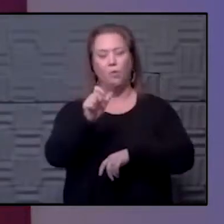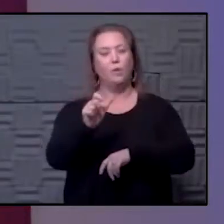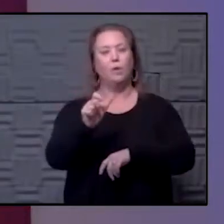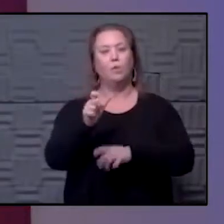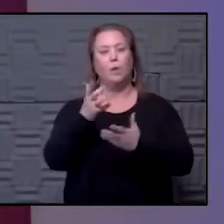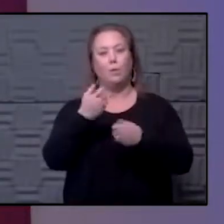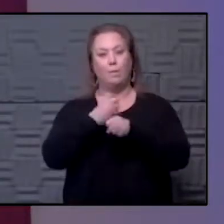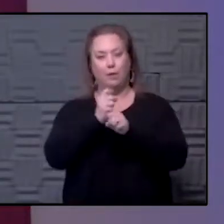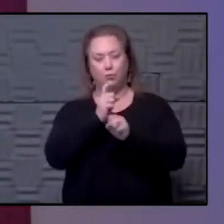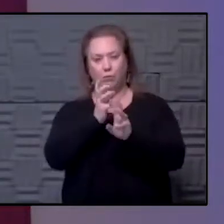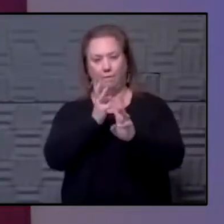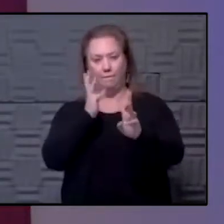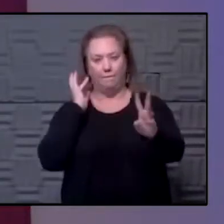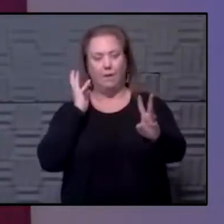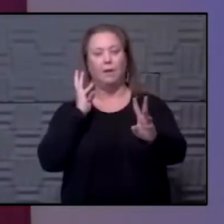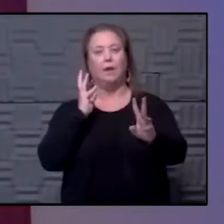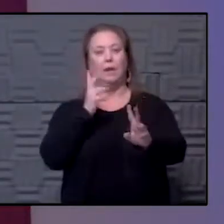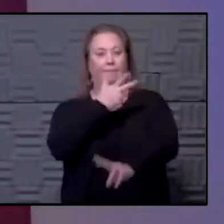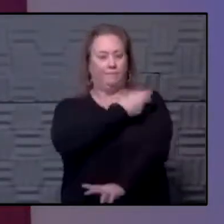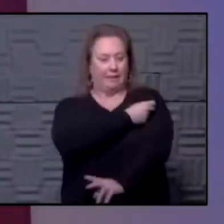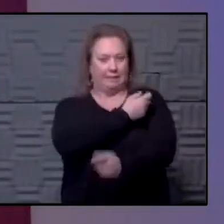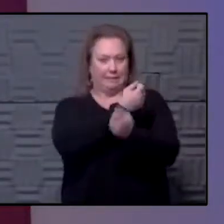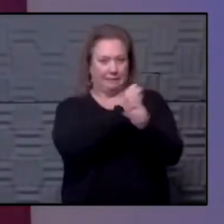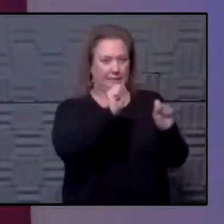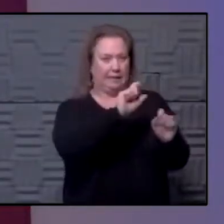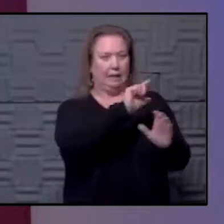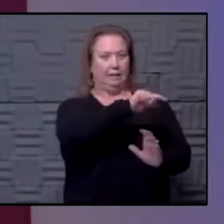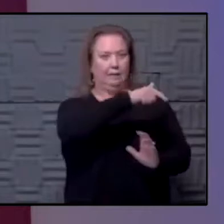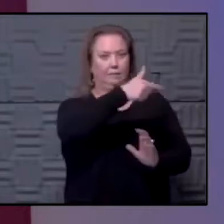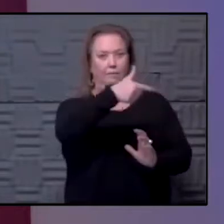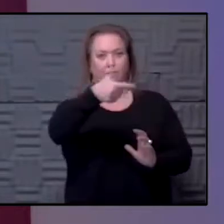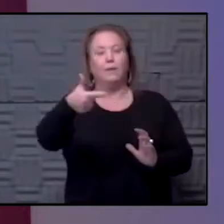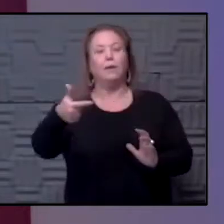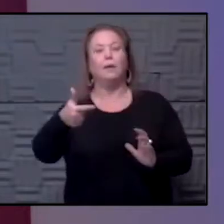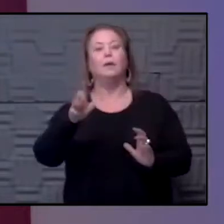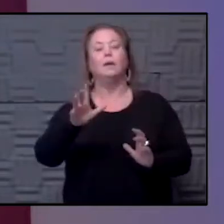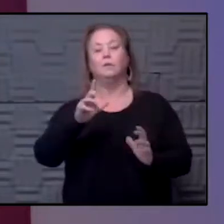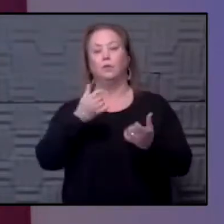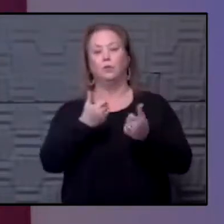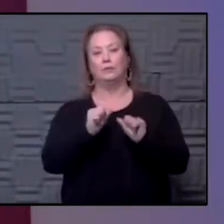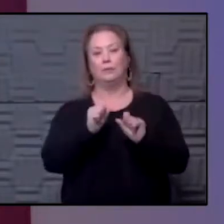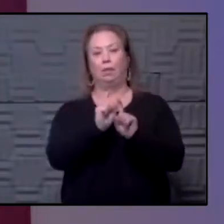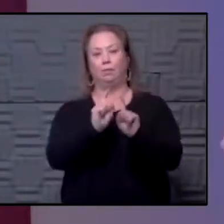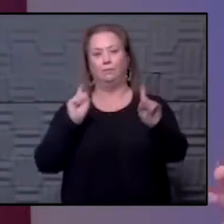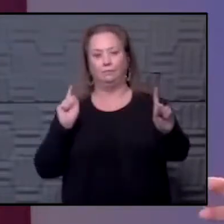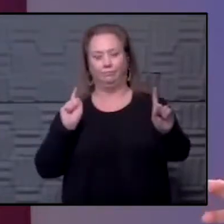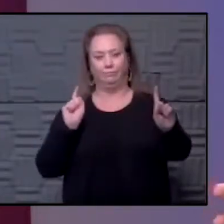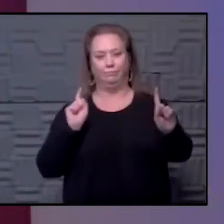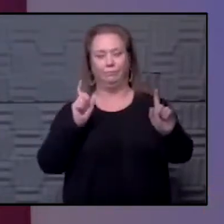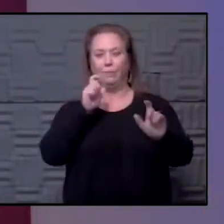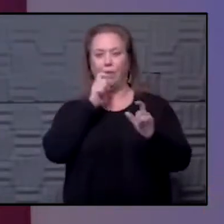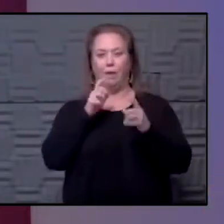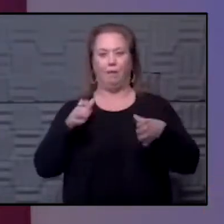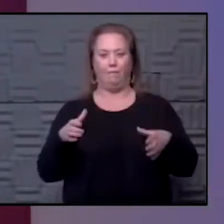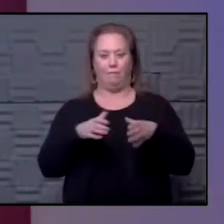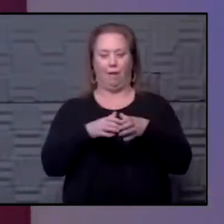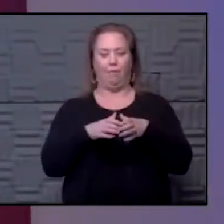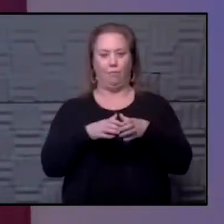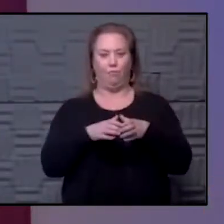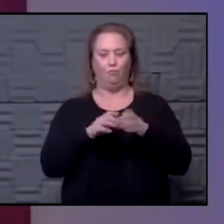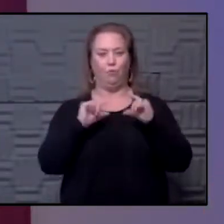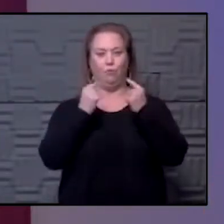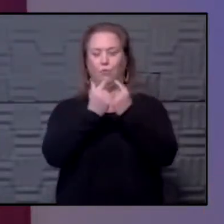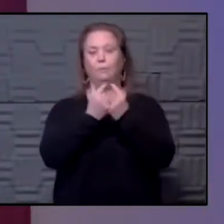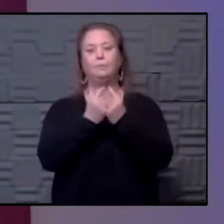make sure that everyone is getting their vaccine safely, and that from a coronavirus perspective is that you're still maintaining that social distance. We're not having you gather in large